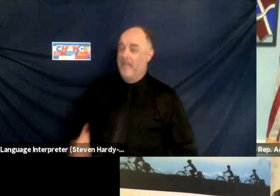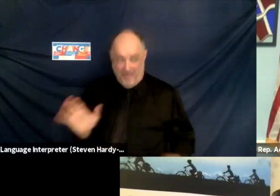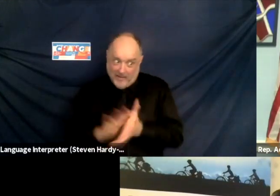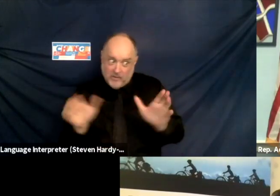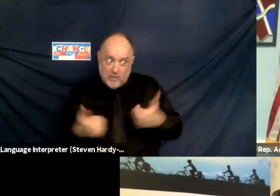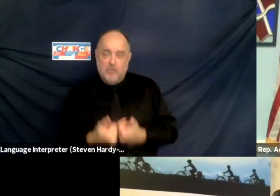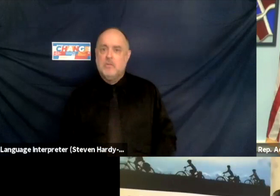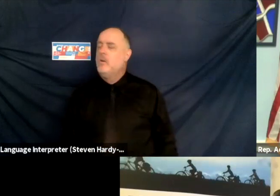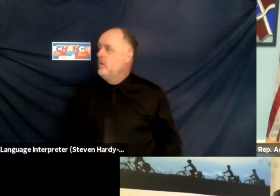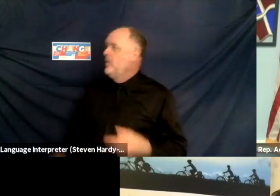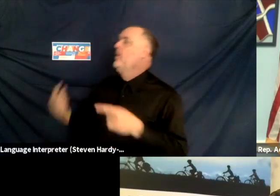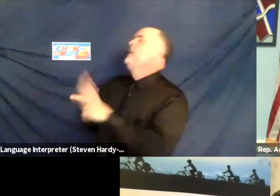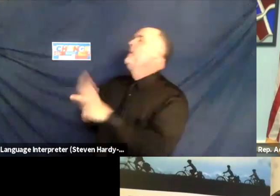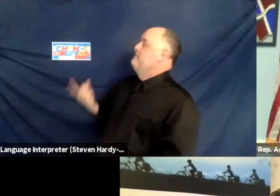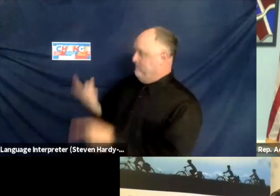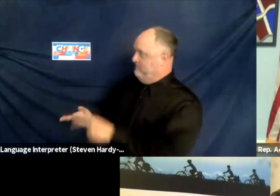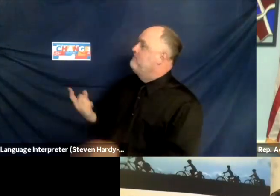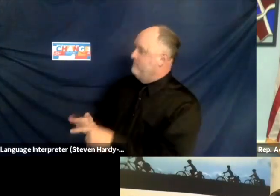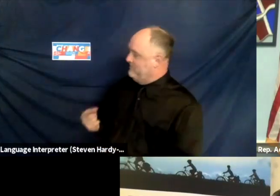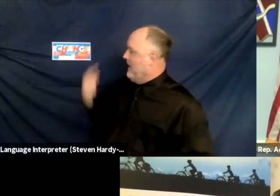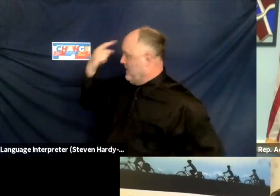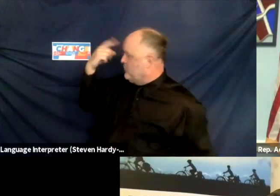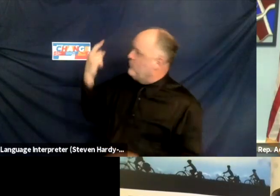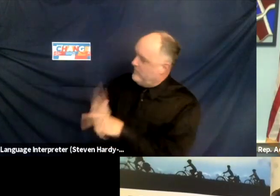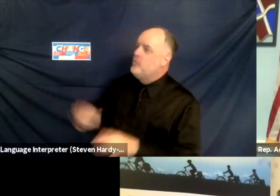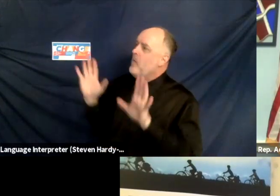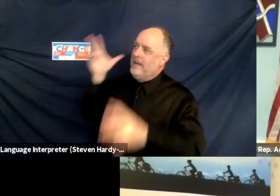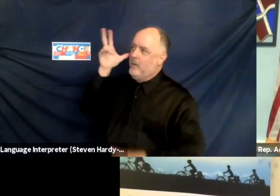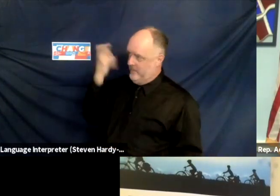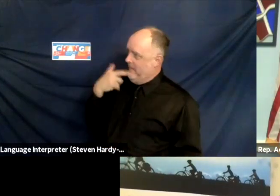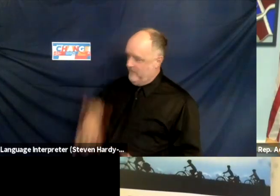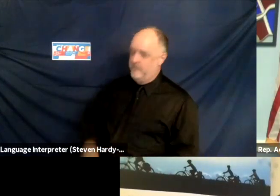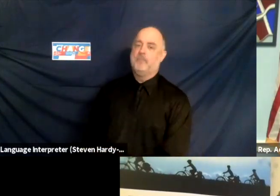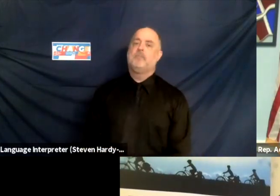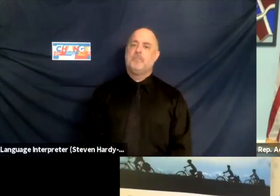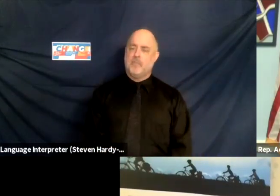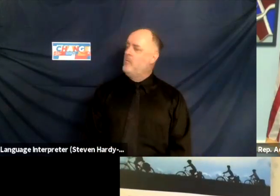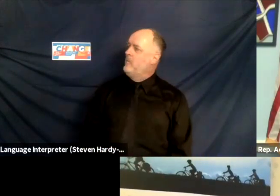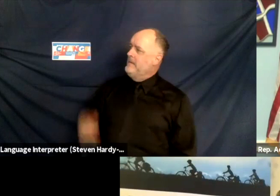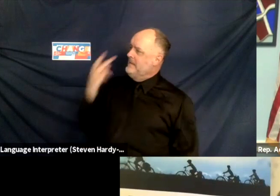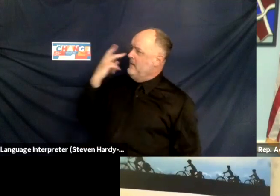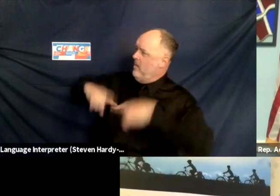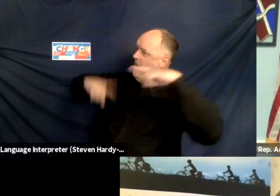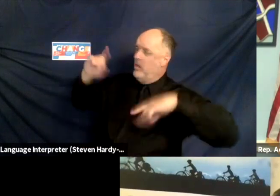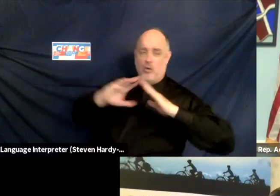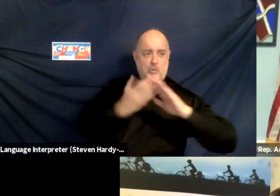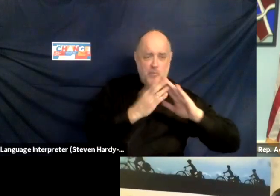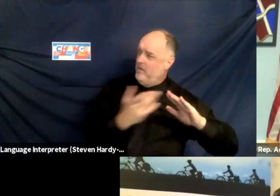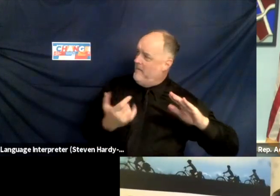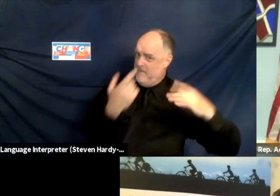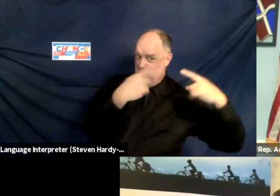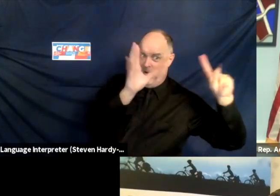It's really great to hear you say that. I think that's right. At least from what we've seen in communities around the country that have done this sort of